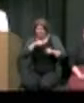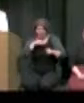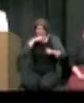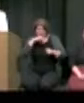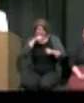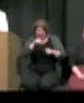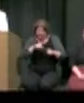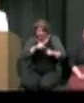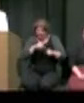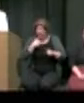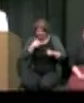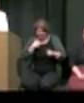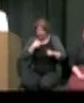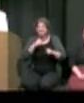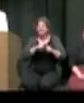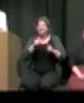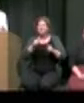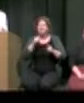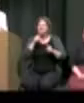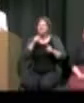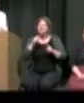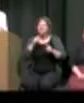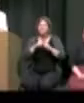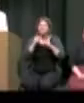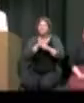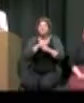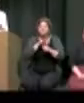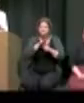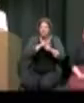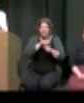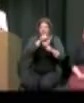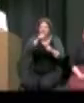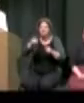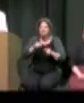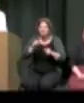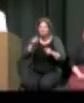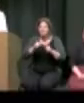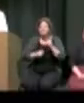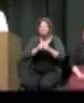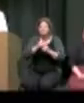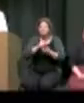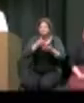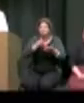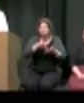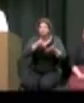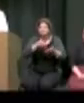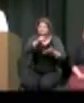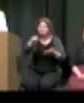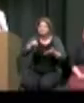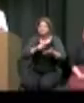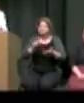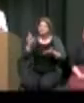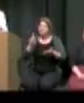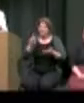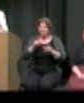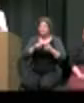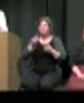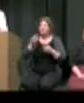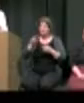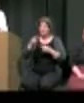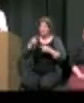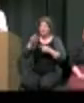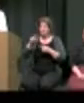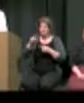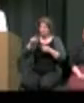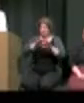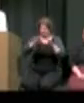were present, what was the extent or area that they were located in. And so the dam pool, it's from the